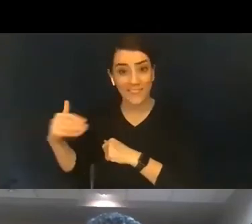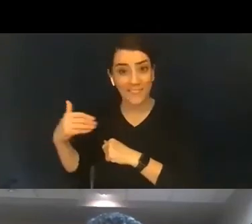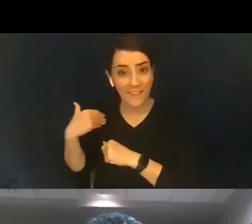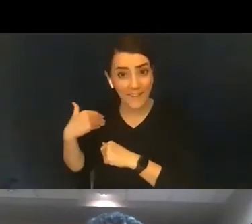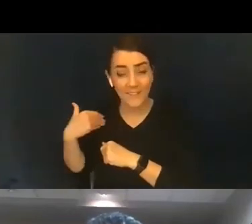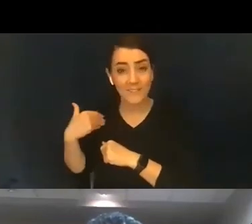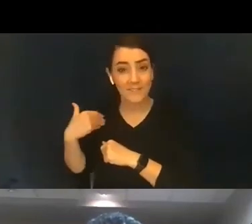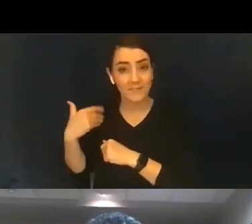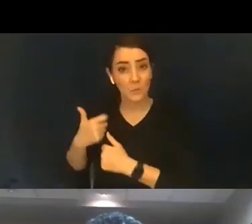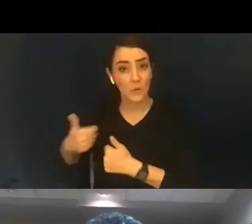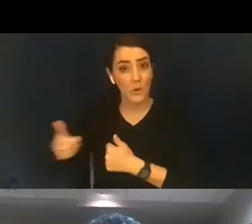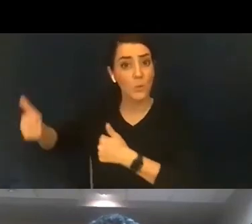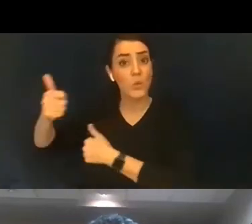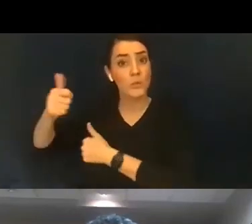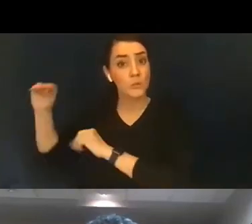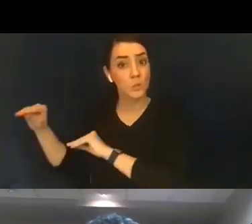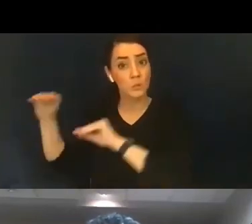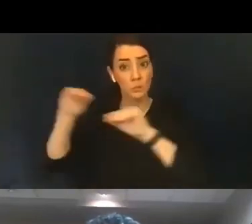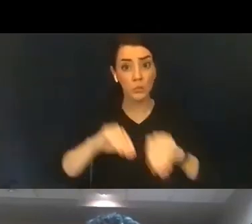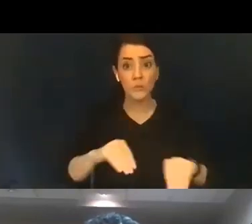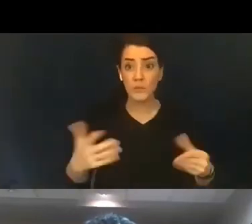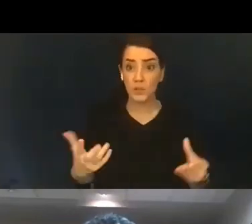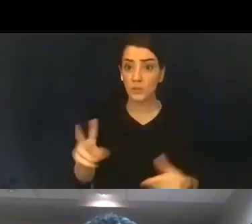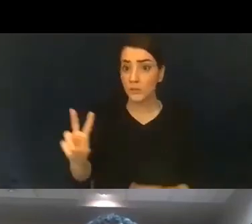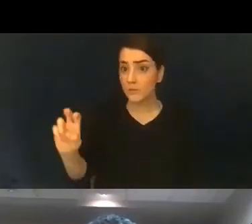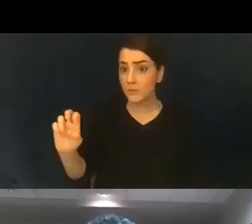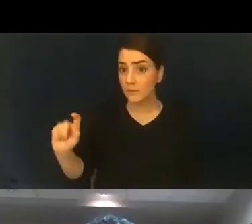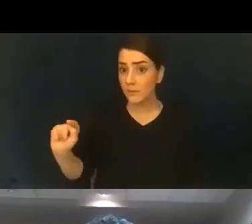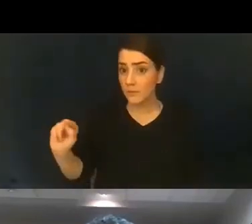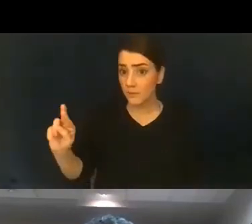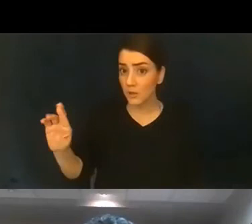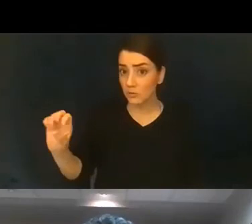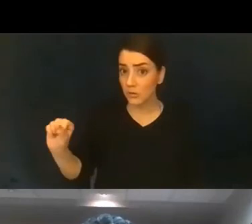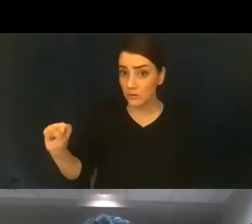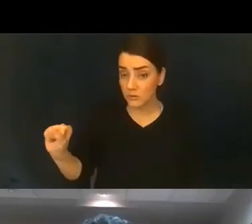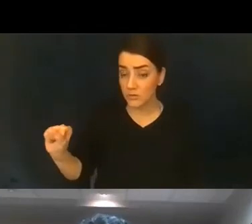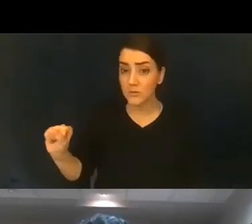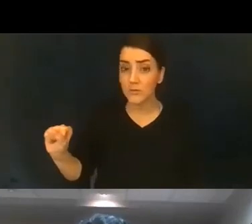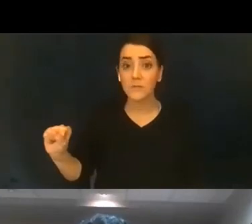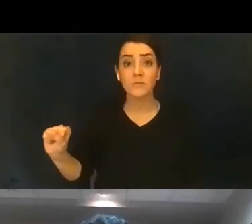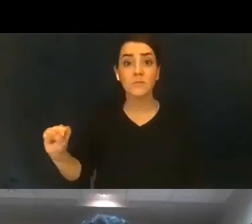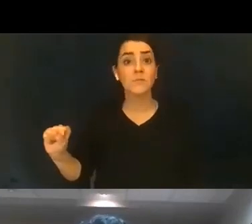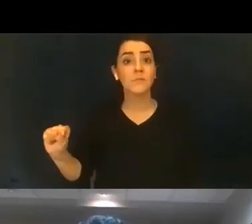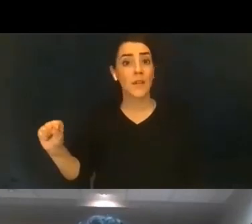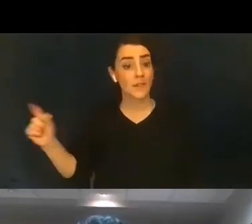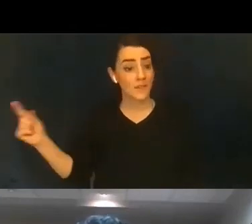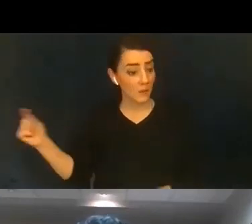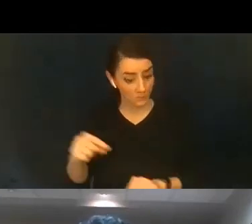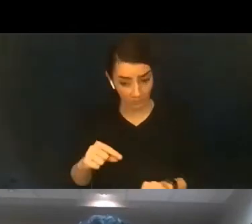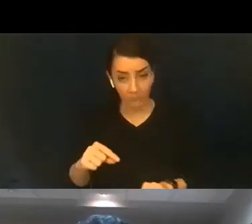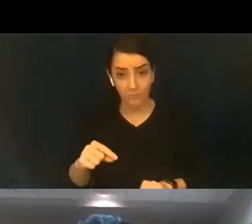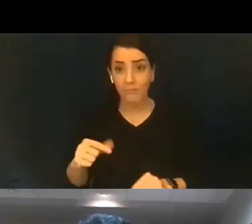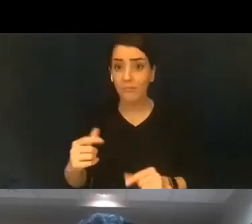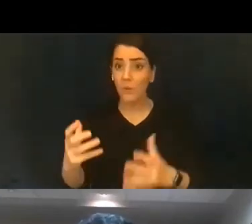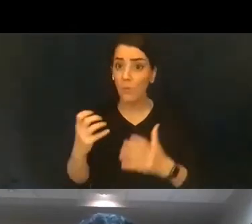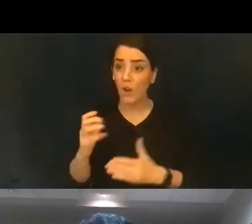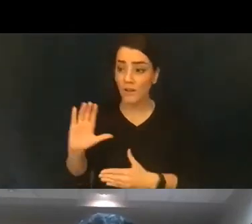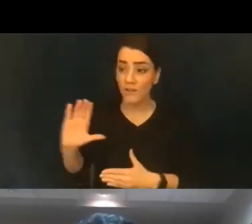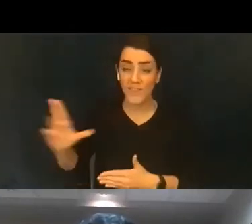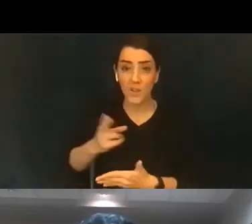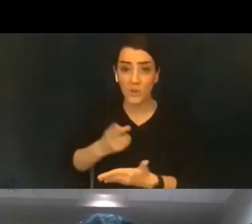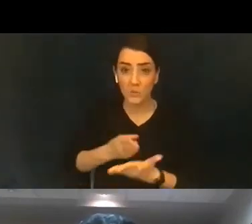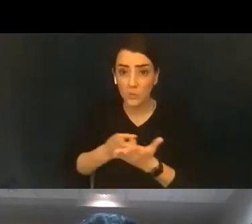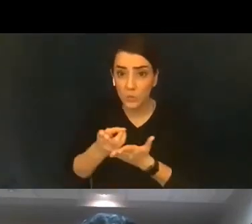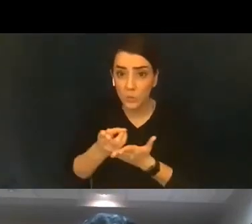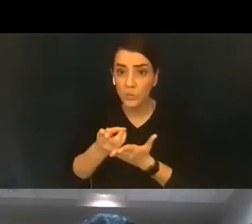and these Cambodian Americans, they wanted the truth to be told, because for the most part, a lot of these men and